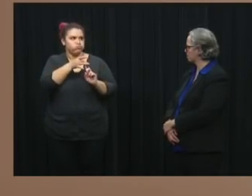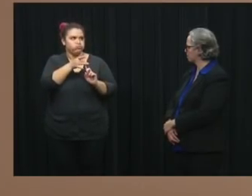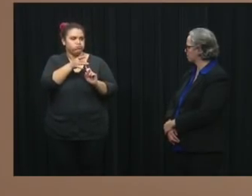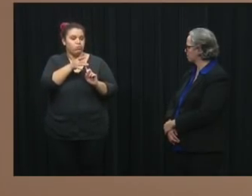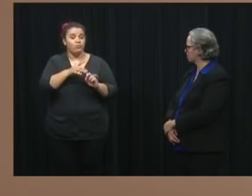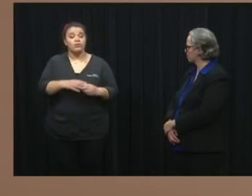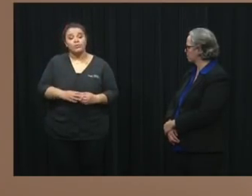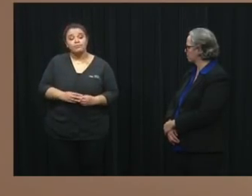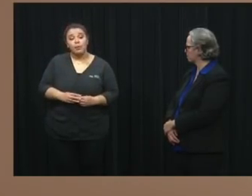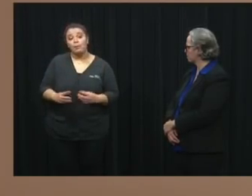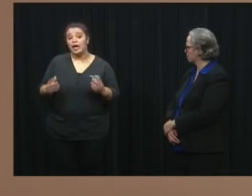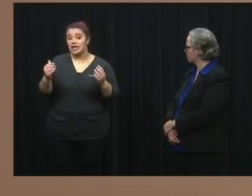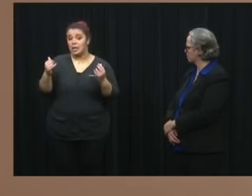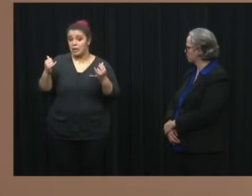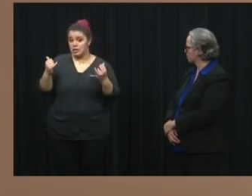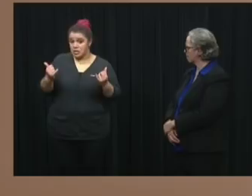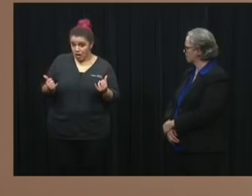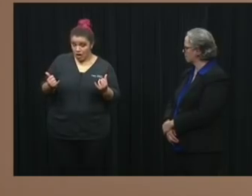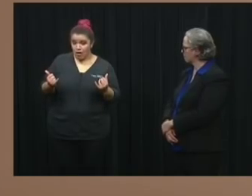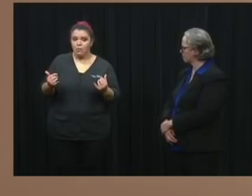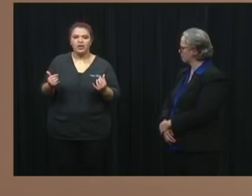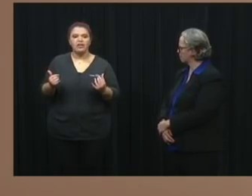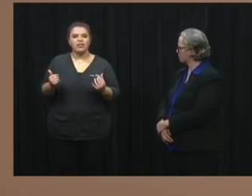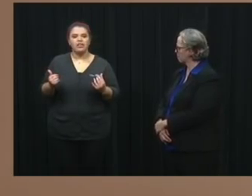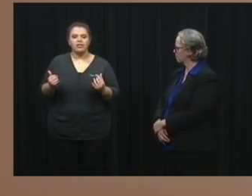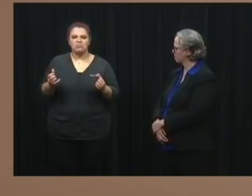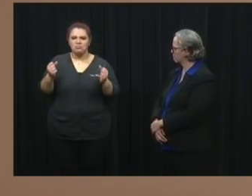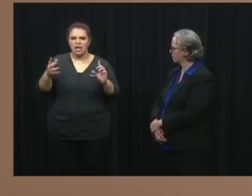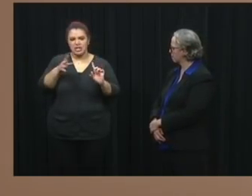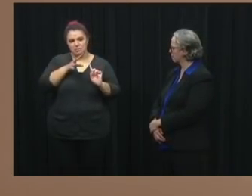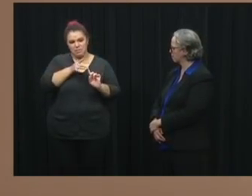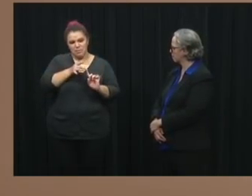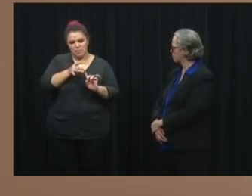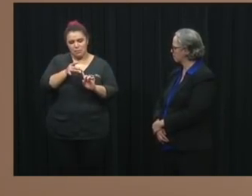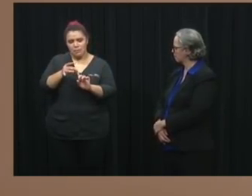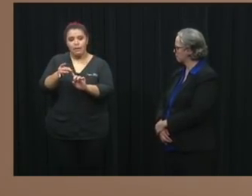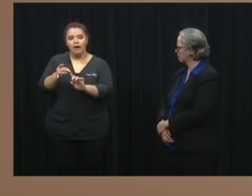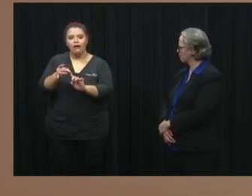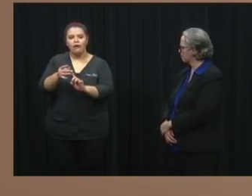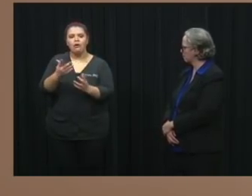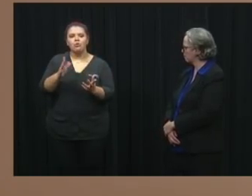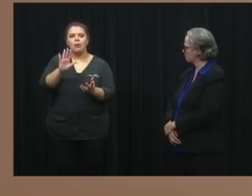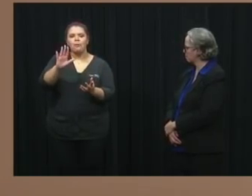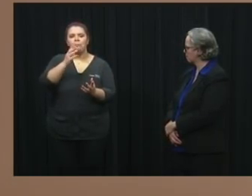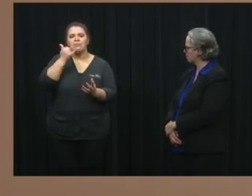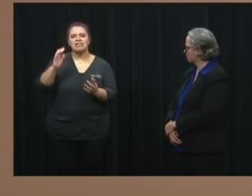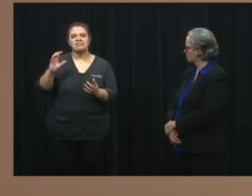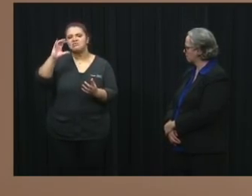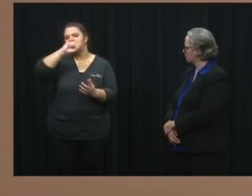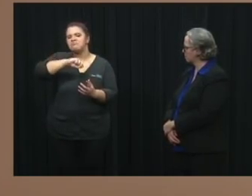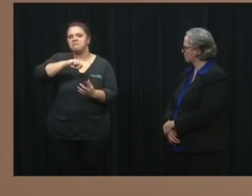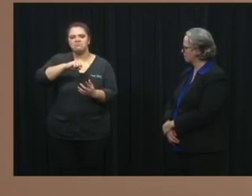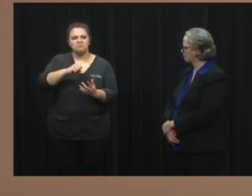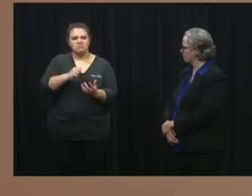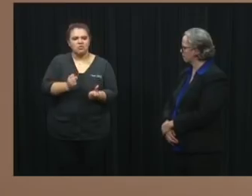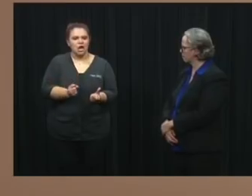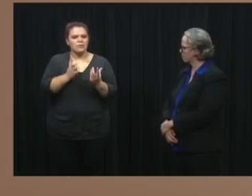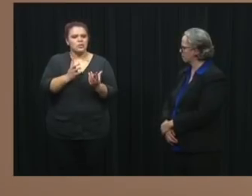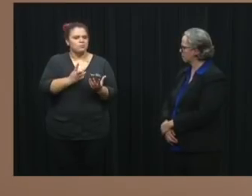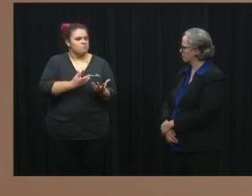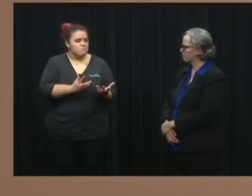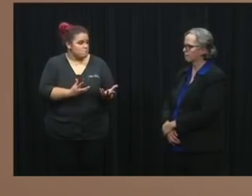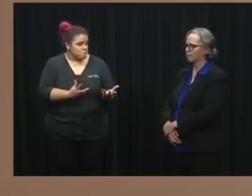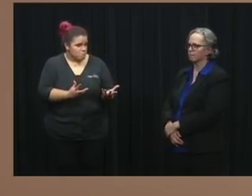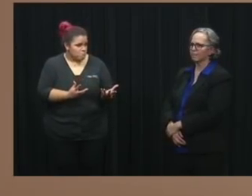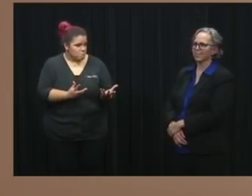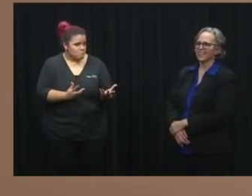lot more infections, what is the best estimate you can give? So